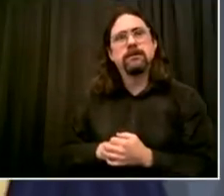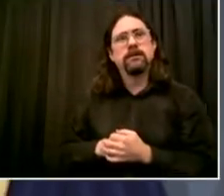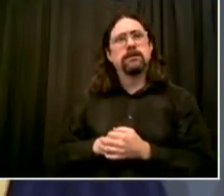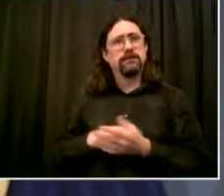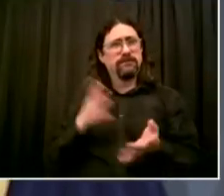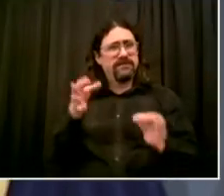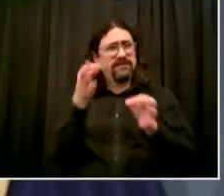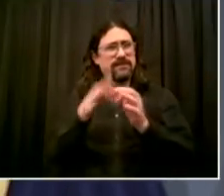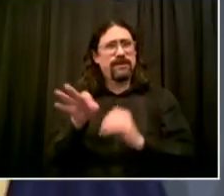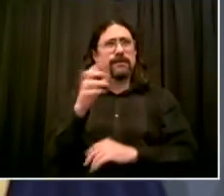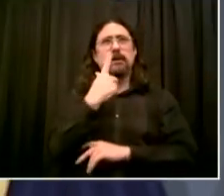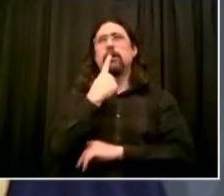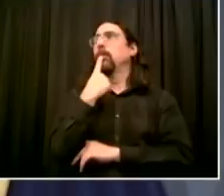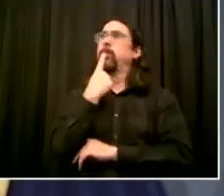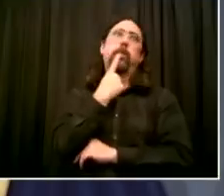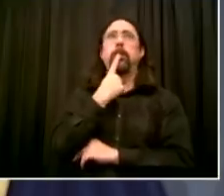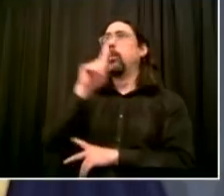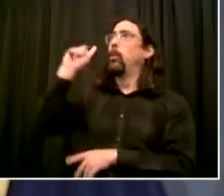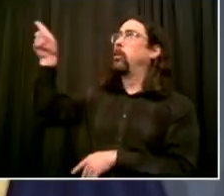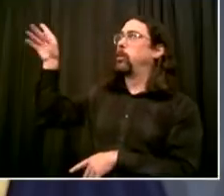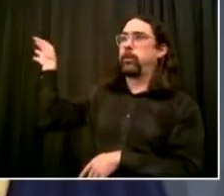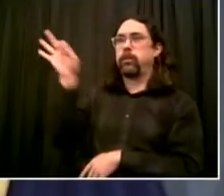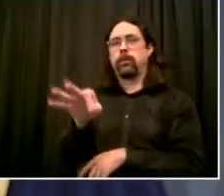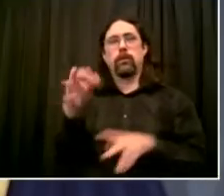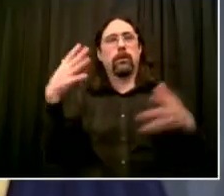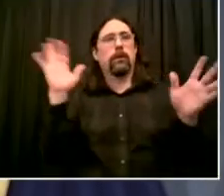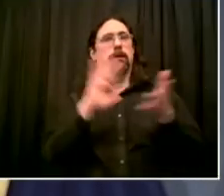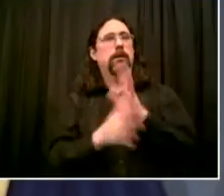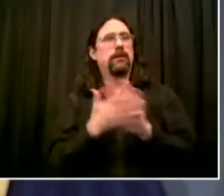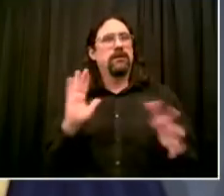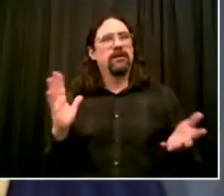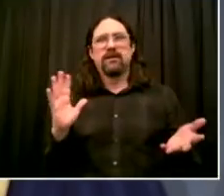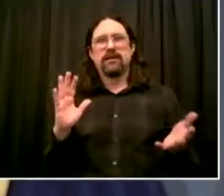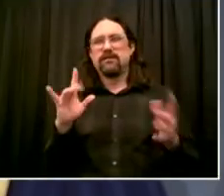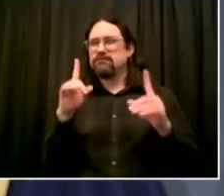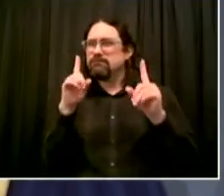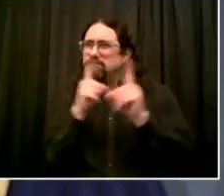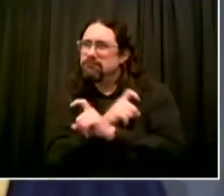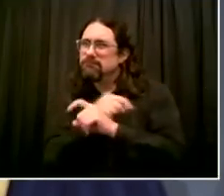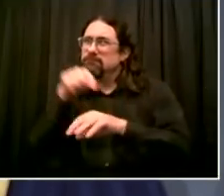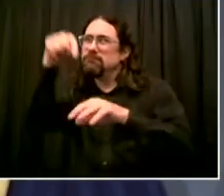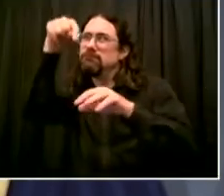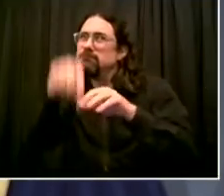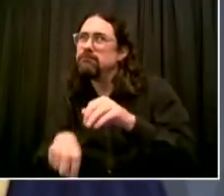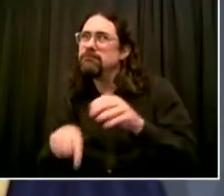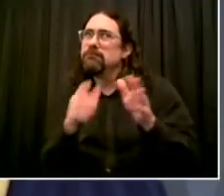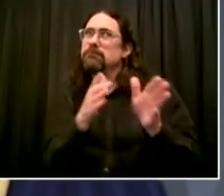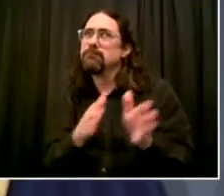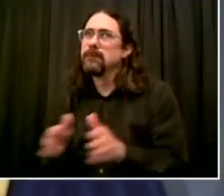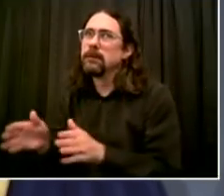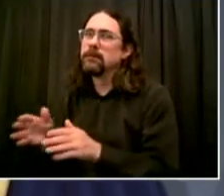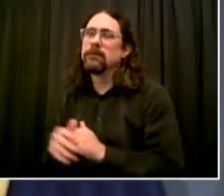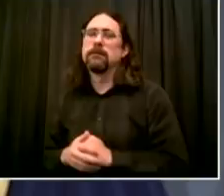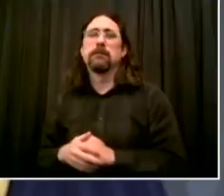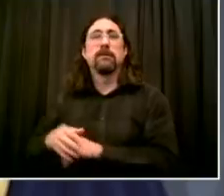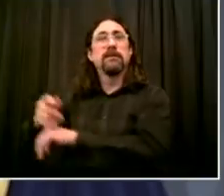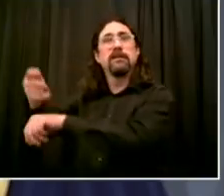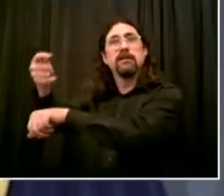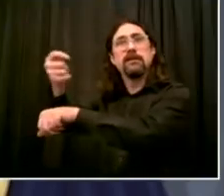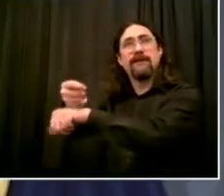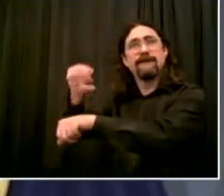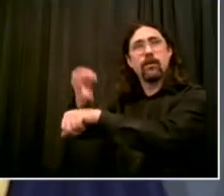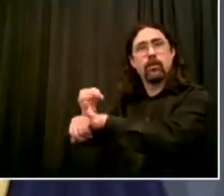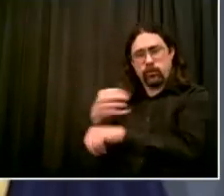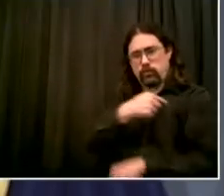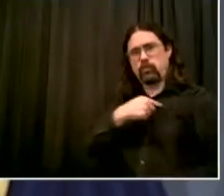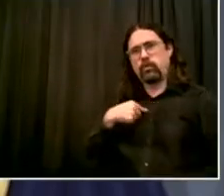but I'm telling you my honest feeling that the safety issue is not resolved in schools at this point, and that school safety is necessary